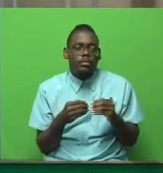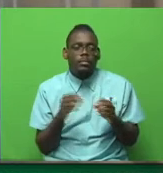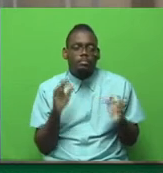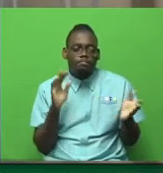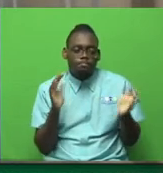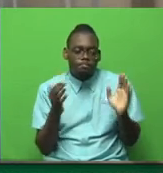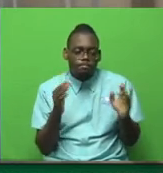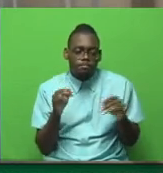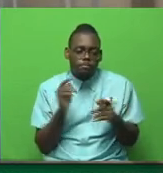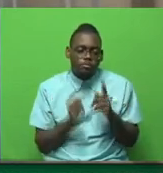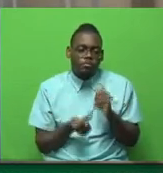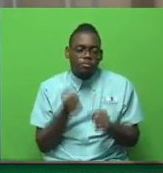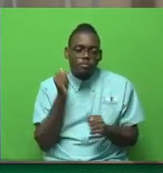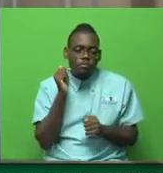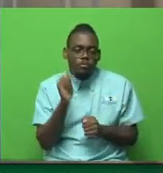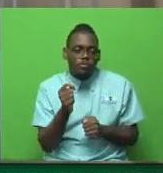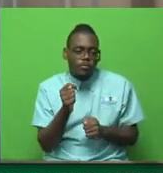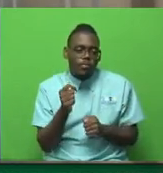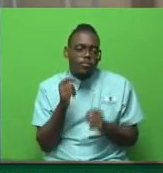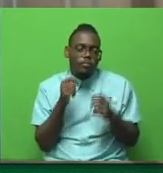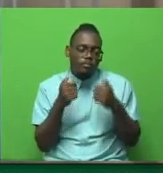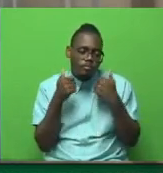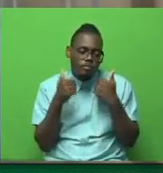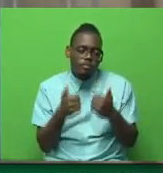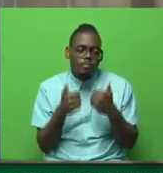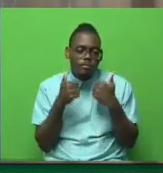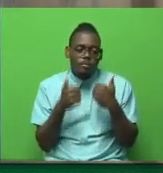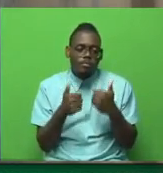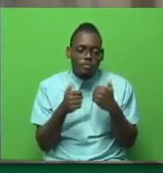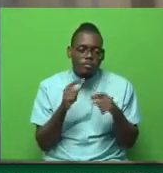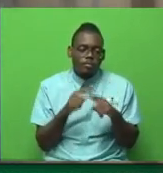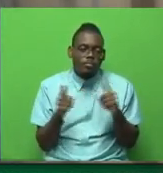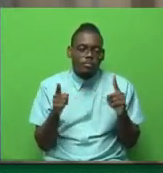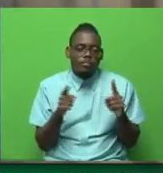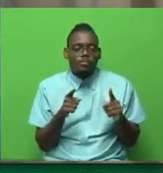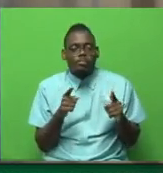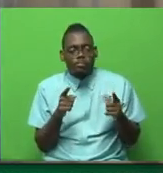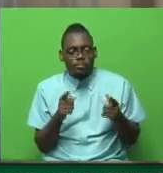Tobago is doing well when facts do not support that